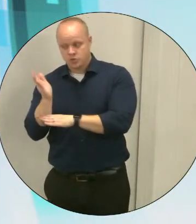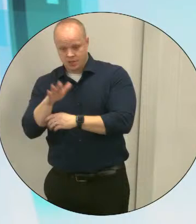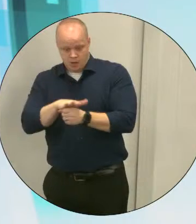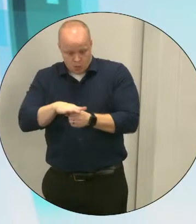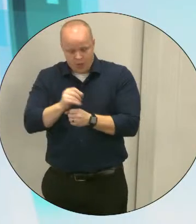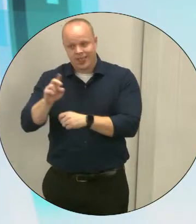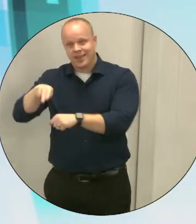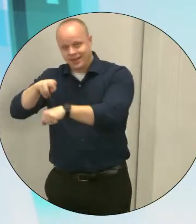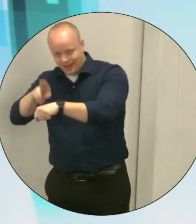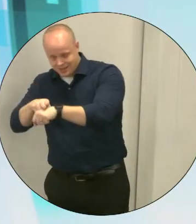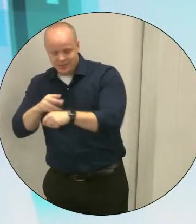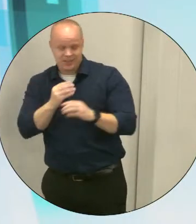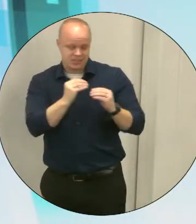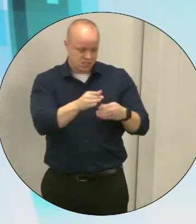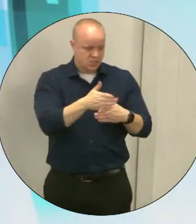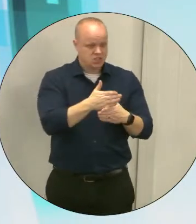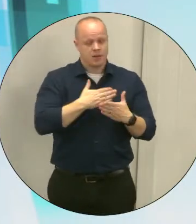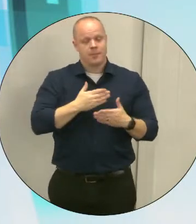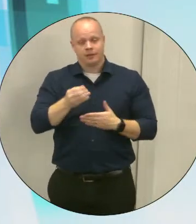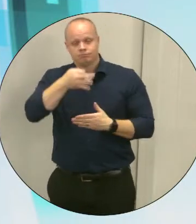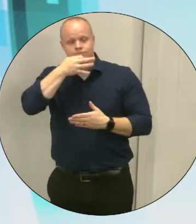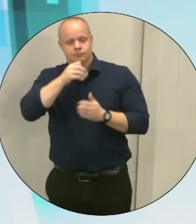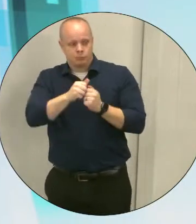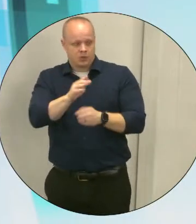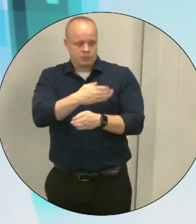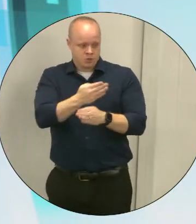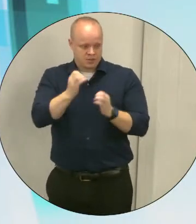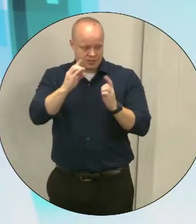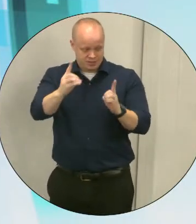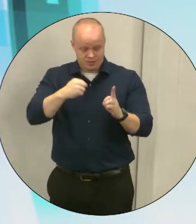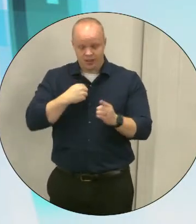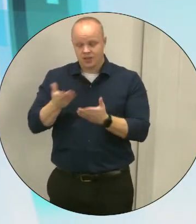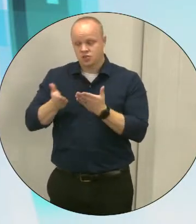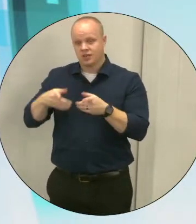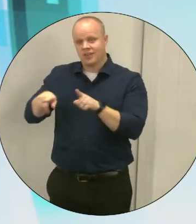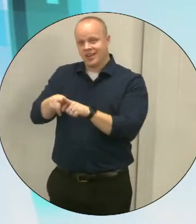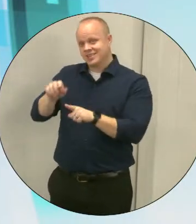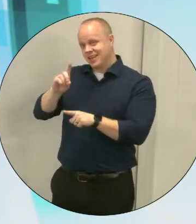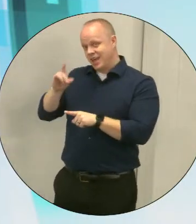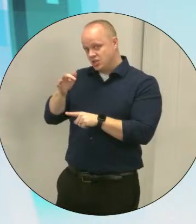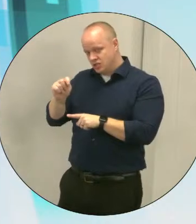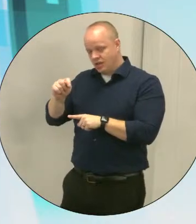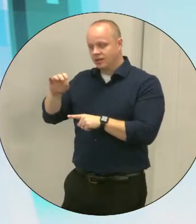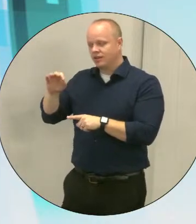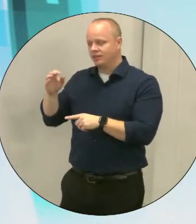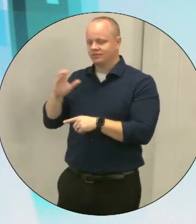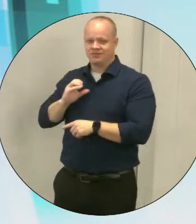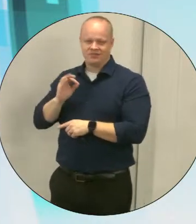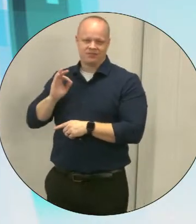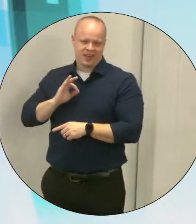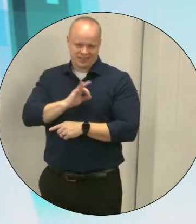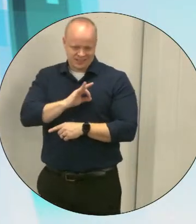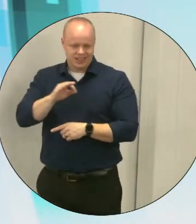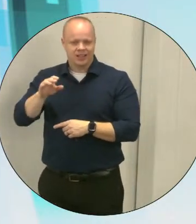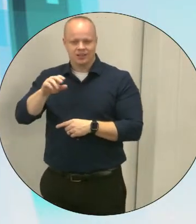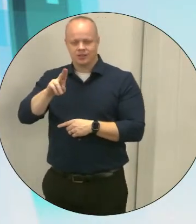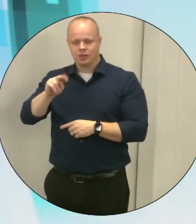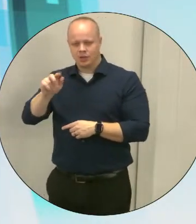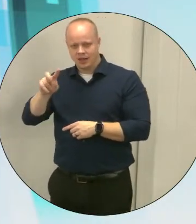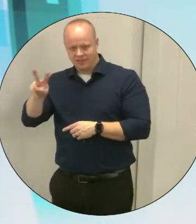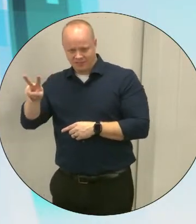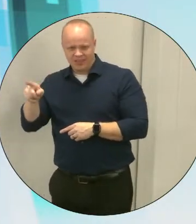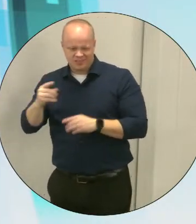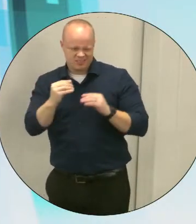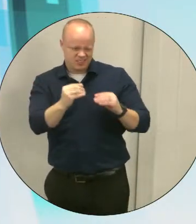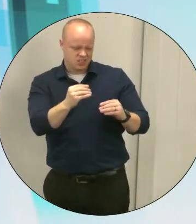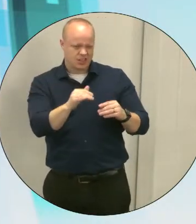nationally, teaching and sharing my expertise in music education. I serve as adjunct faculty in the summers at UNLV to teach Orff Schulwerk, which is an approach to